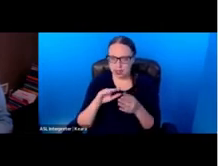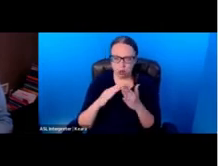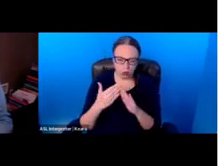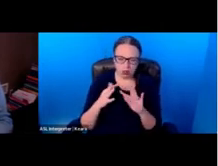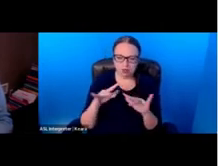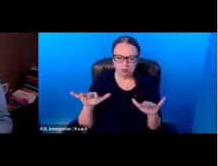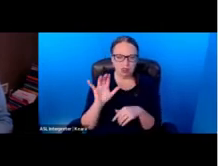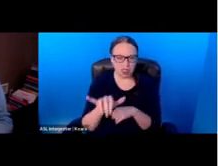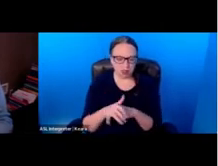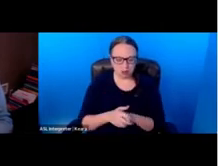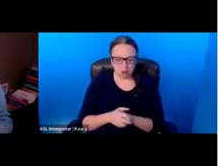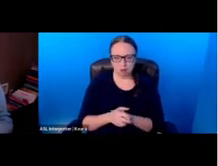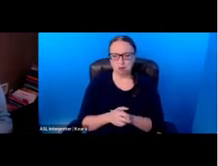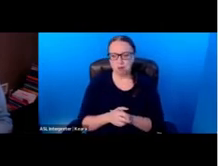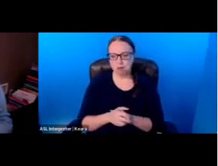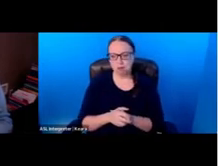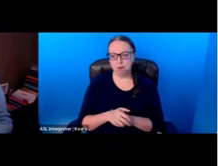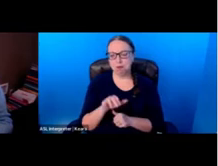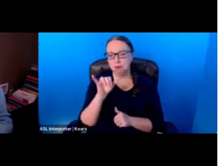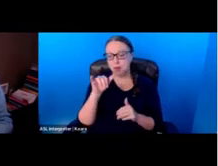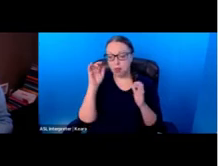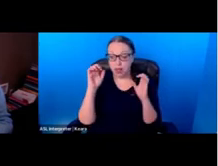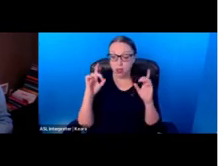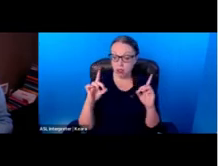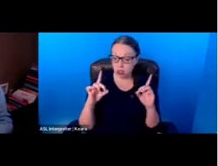that. So that education and that